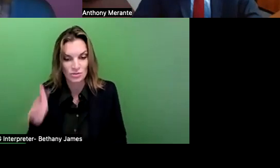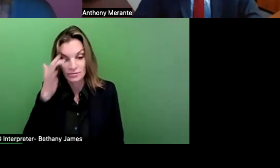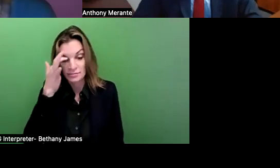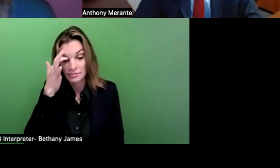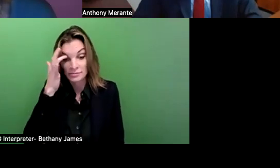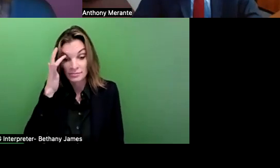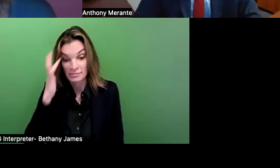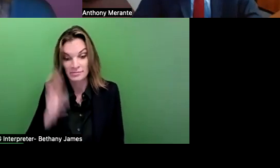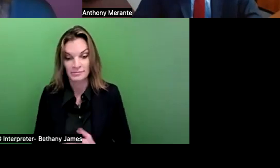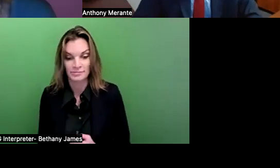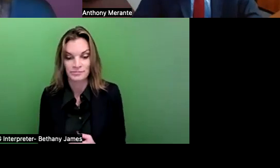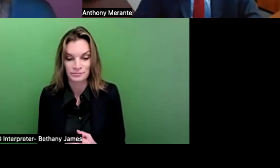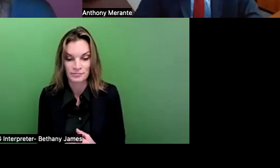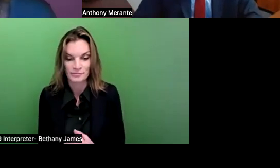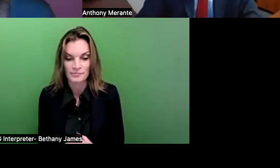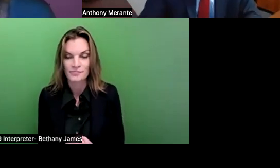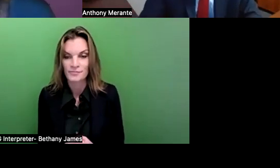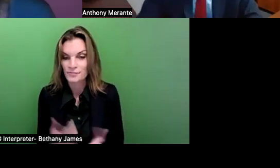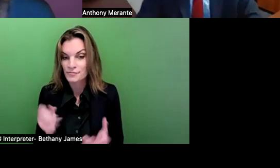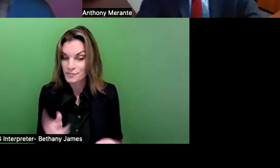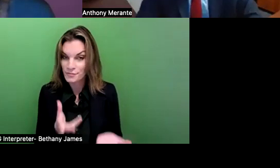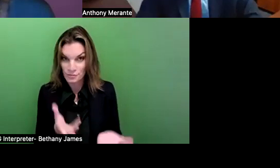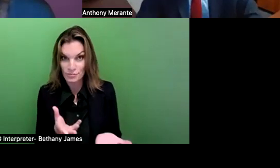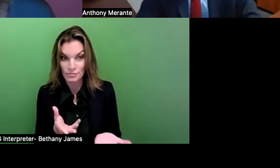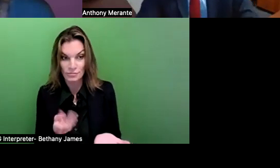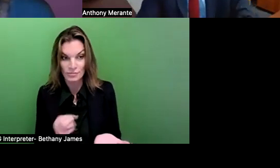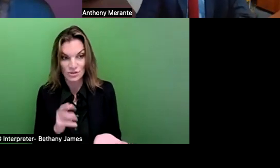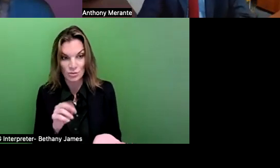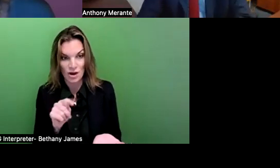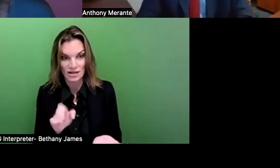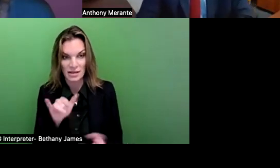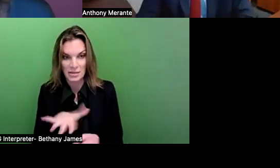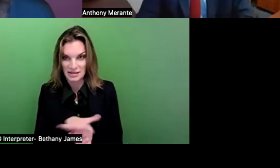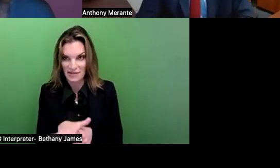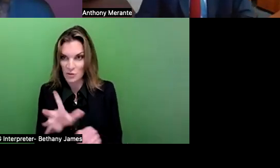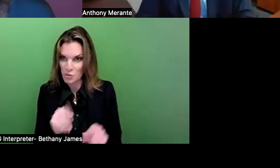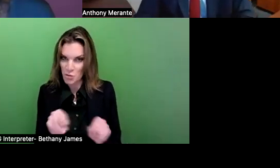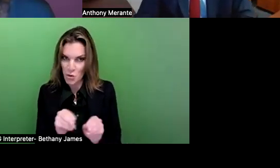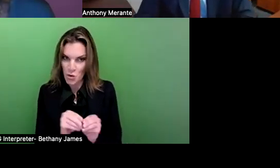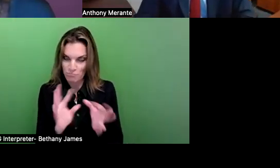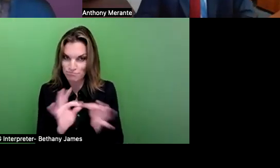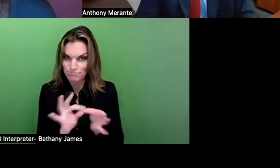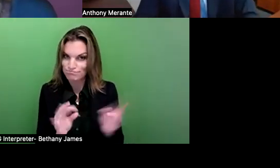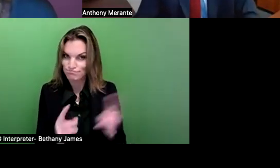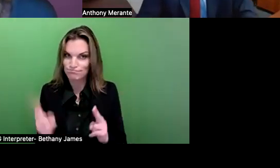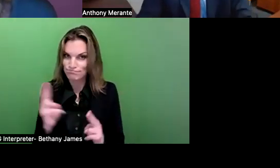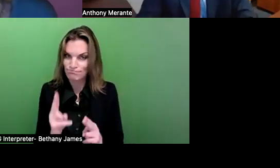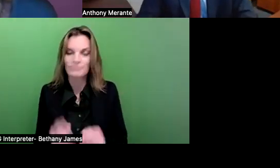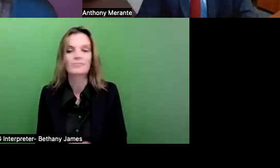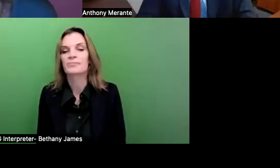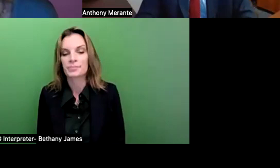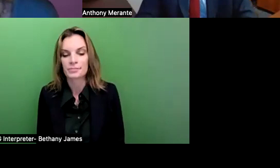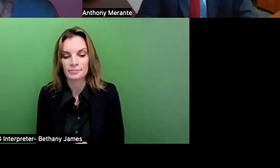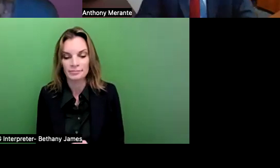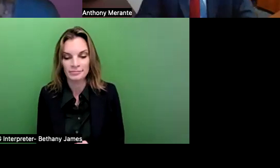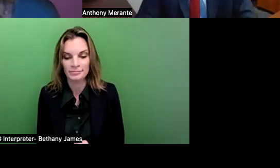you very much. When? All Question is right, when, now, not now. Mr. Merante, we are now finished. All right, no more rebuttals on rebuttals. All right,